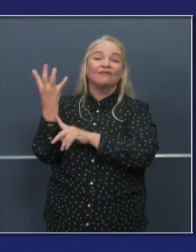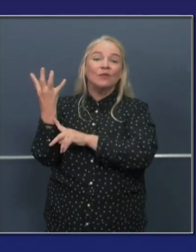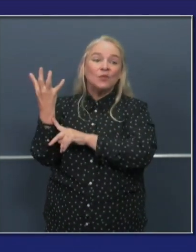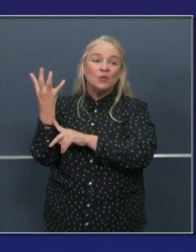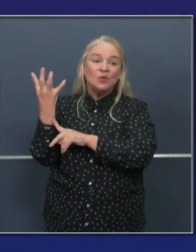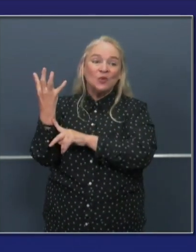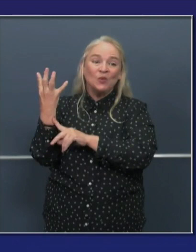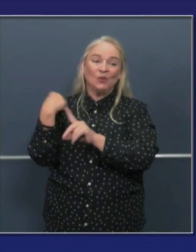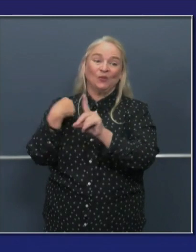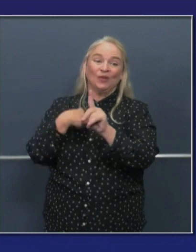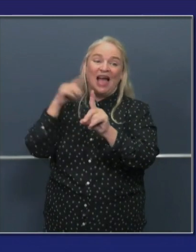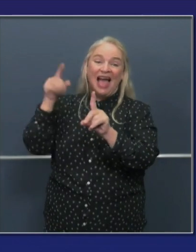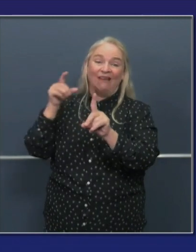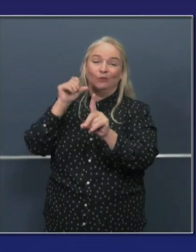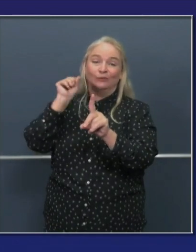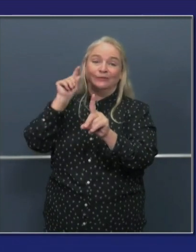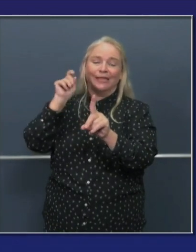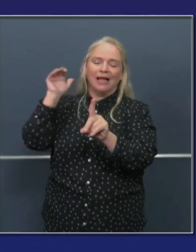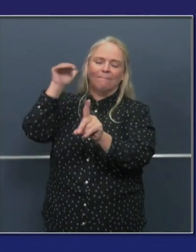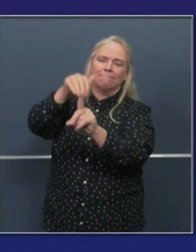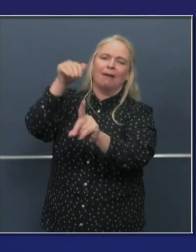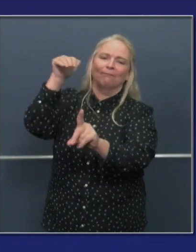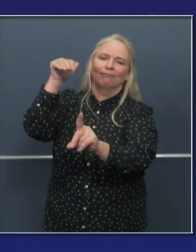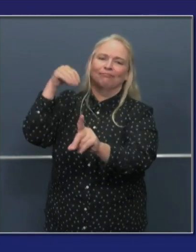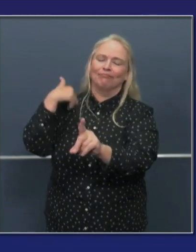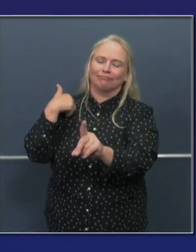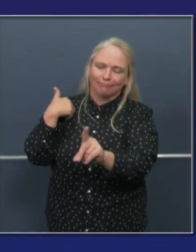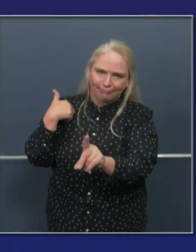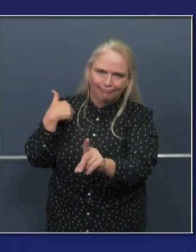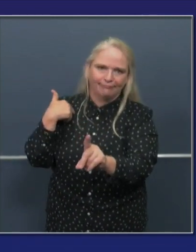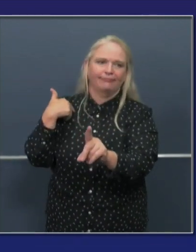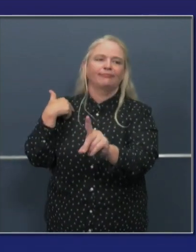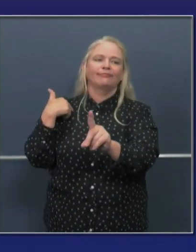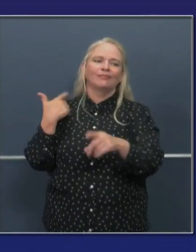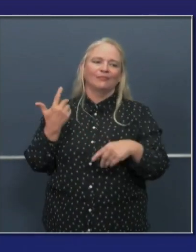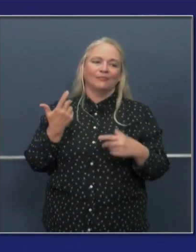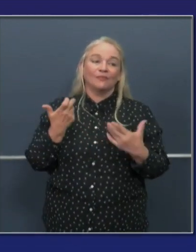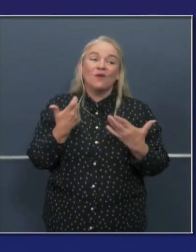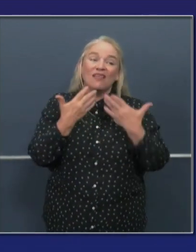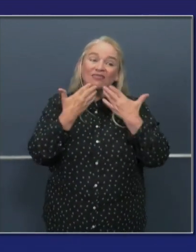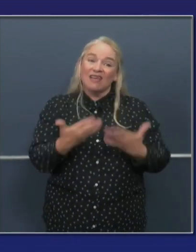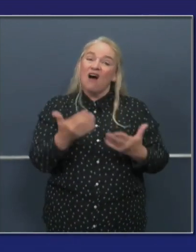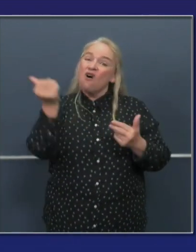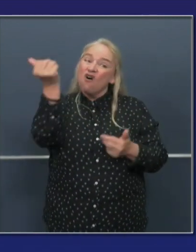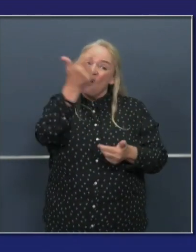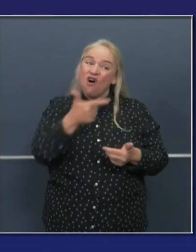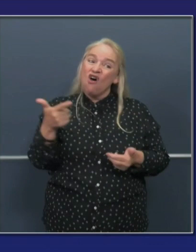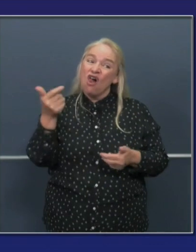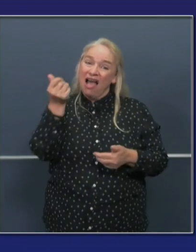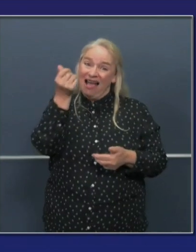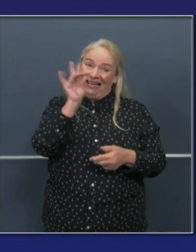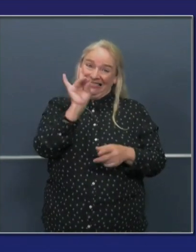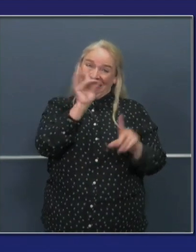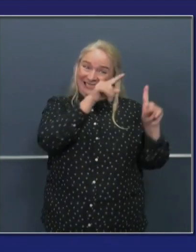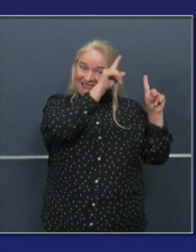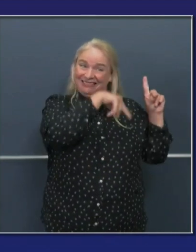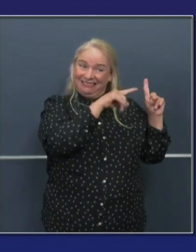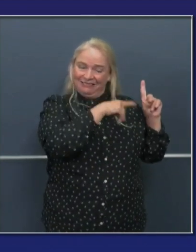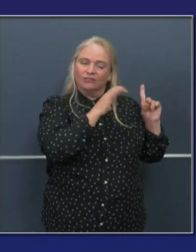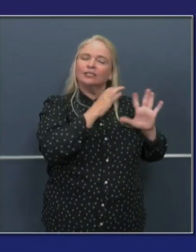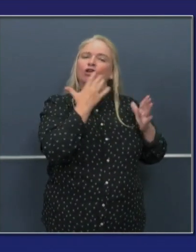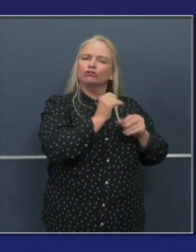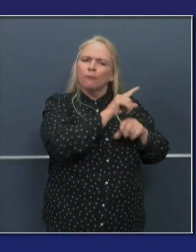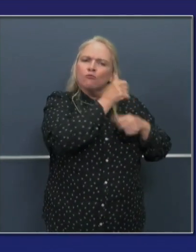just want to thank again these counties. The partnership is really demonstrable. I know there was some flare-up and some